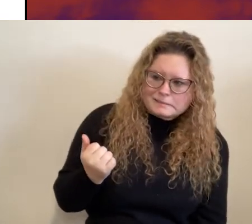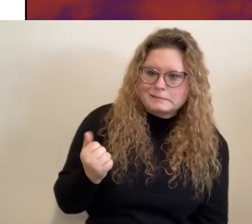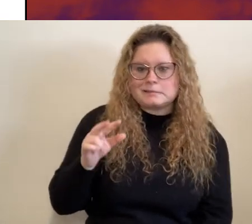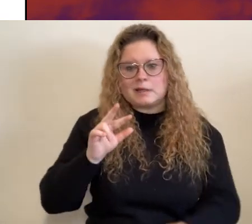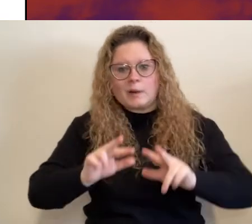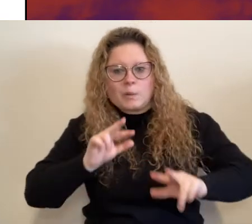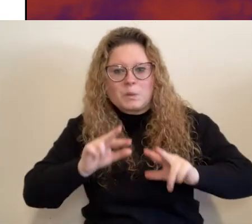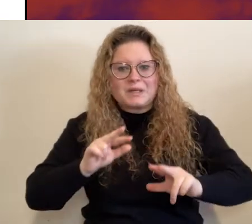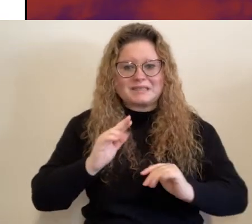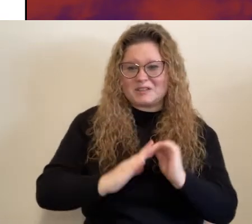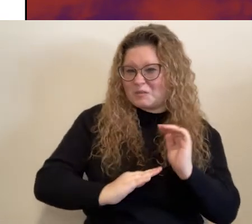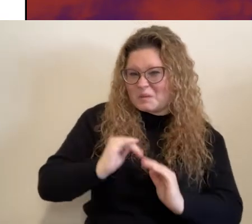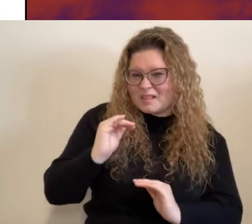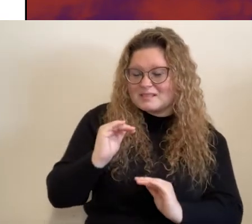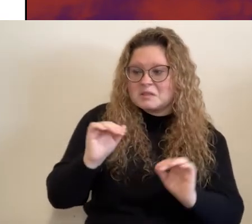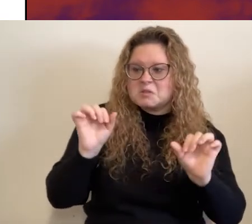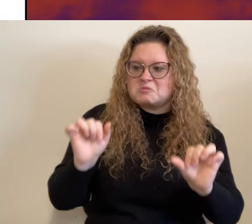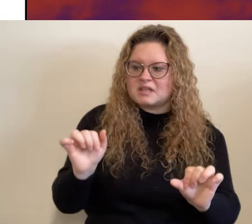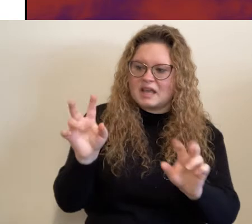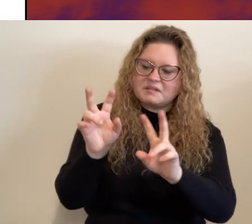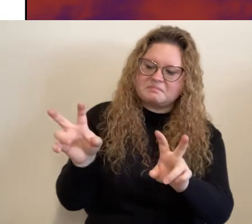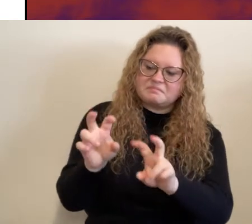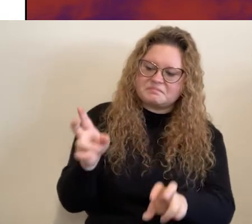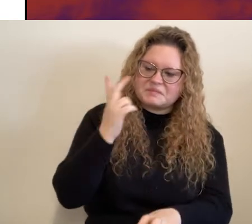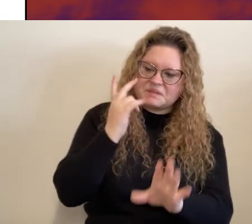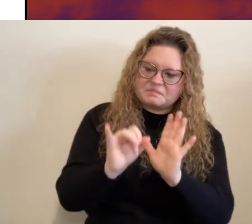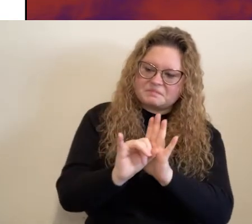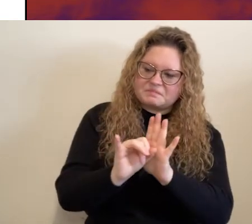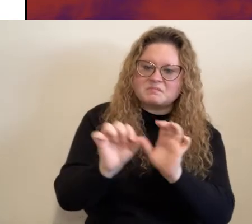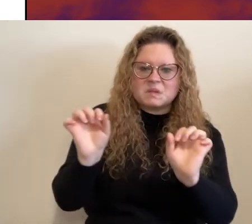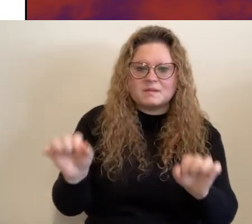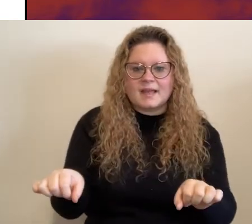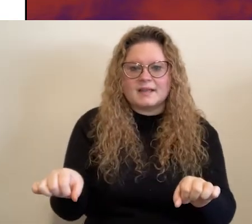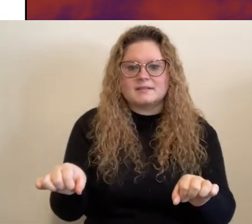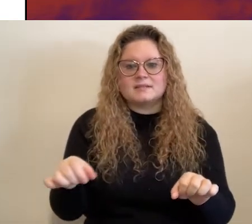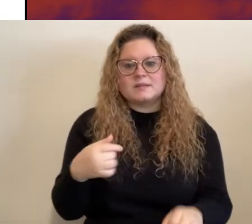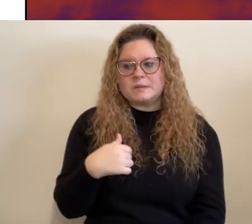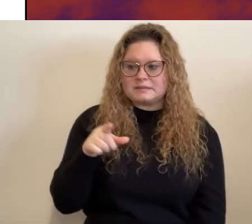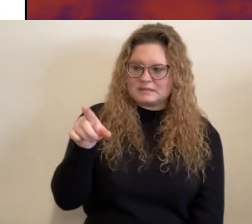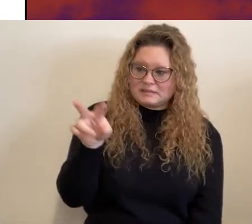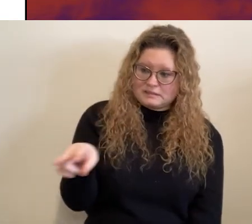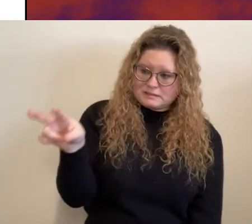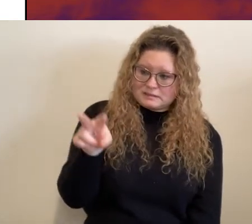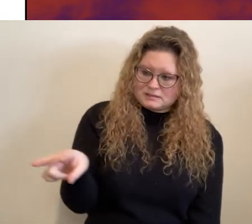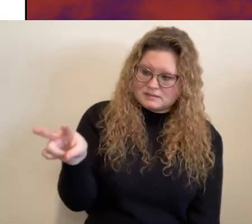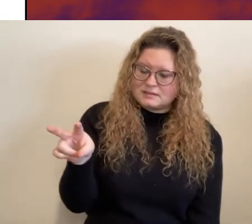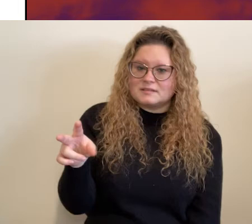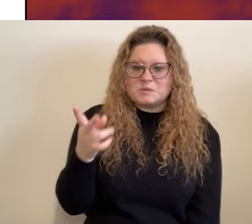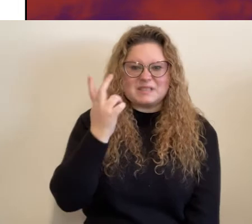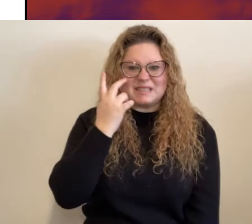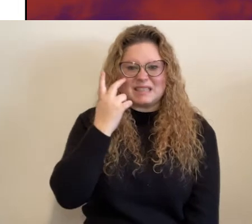where they are in their consciousness. You can tell how the body is functioning. I can pick up what the nervous system is doing just based on how the sound is